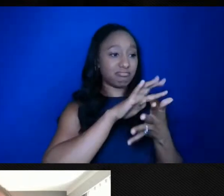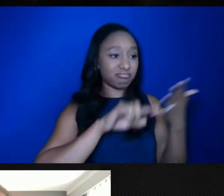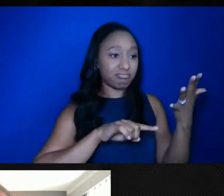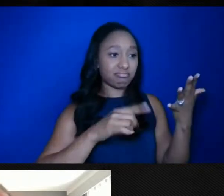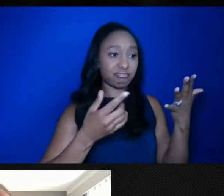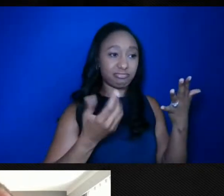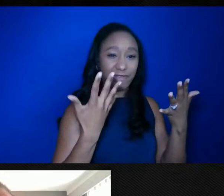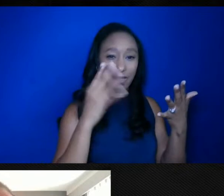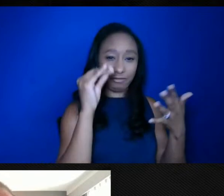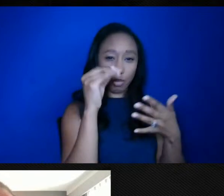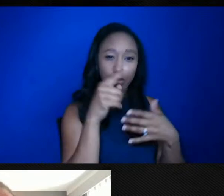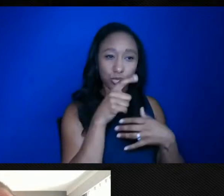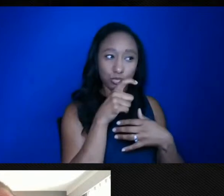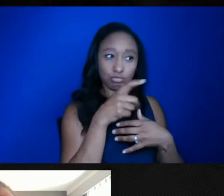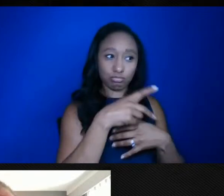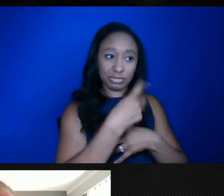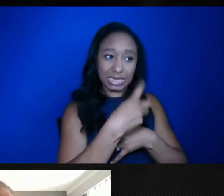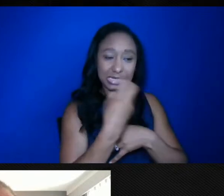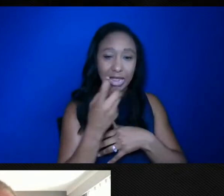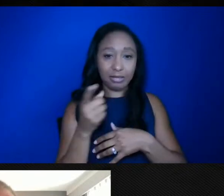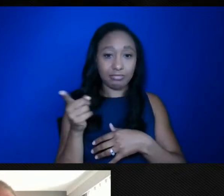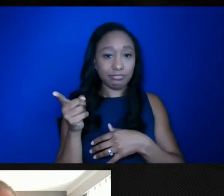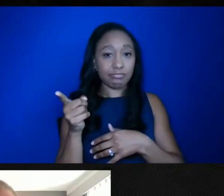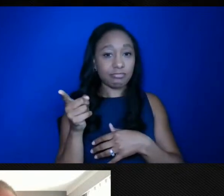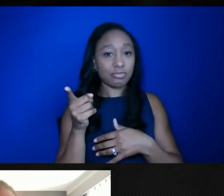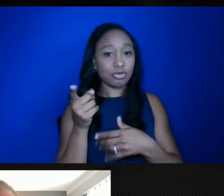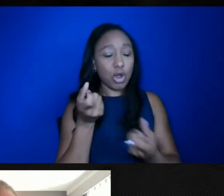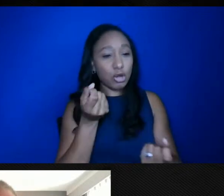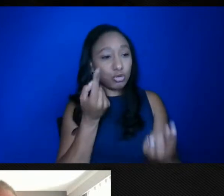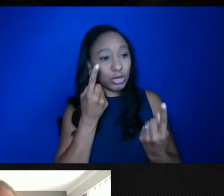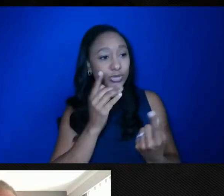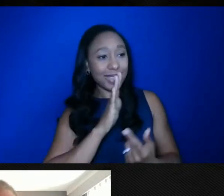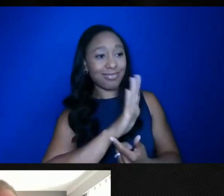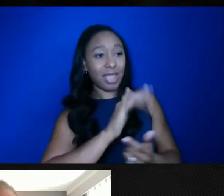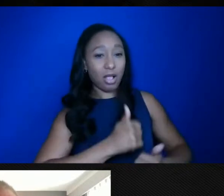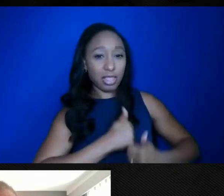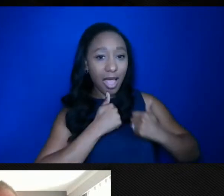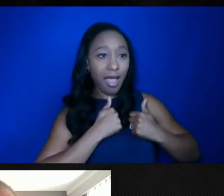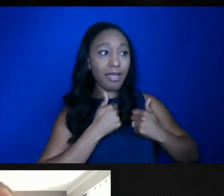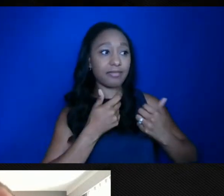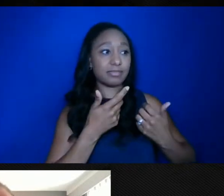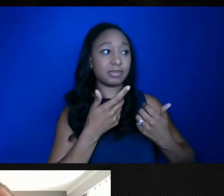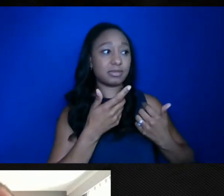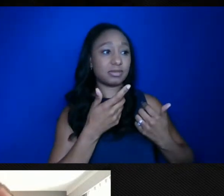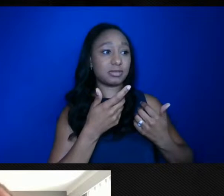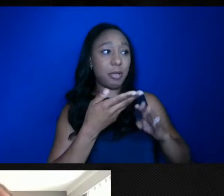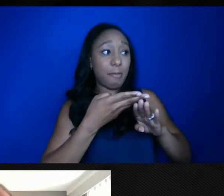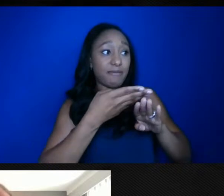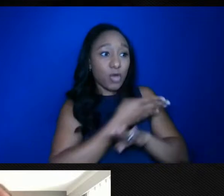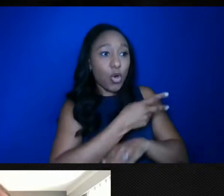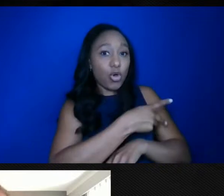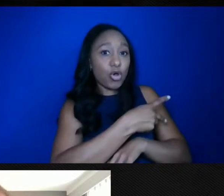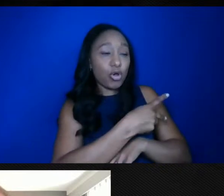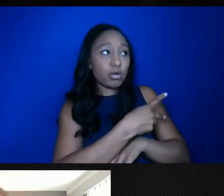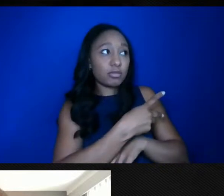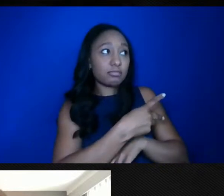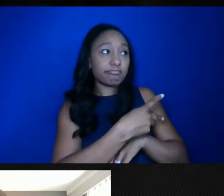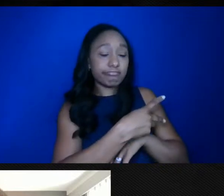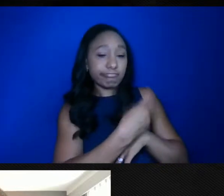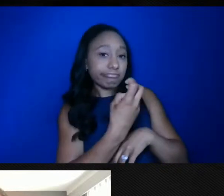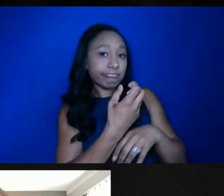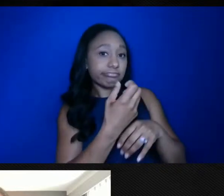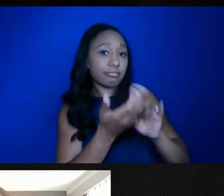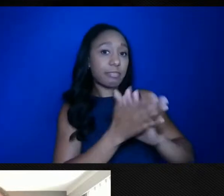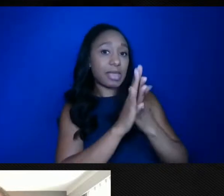boys, to try and understand their lives as free people before they were kidnapped, to try to bring to your